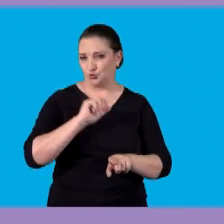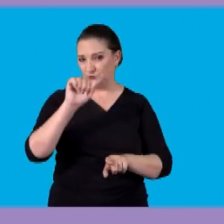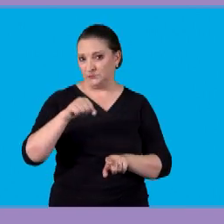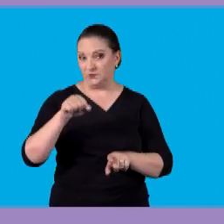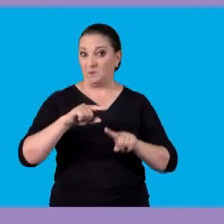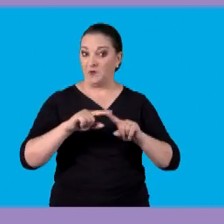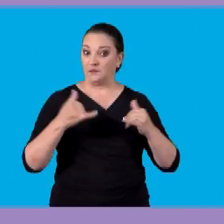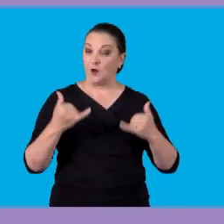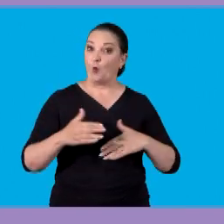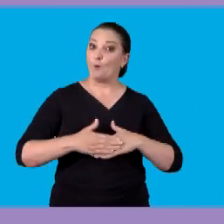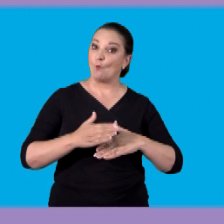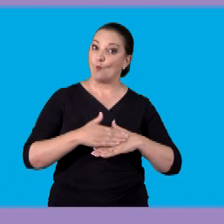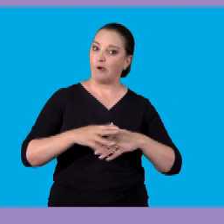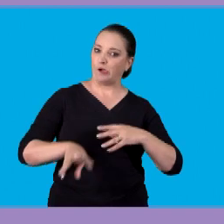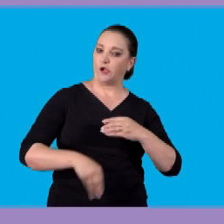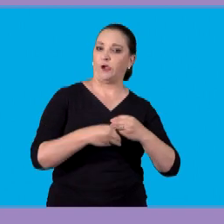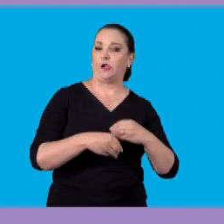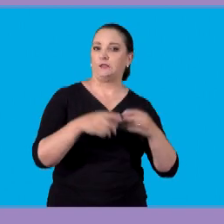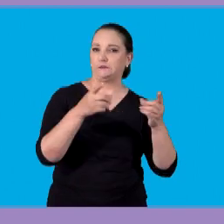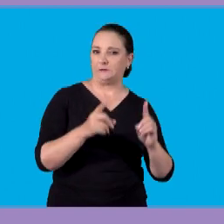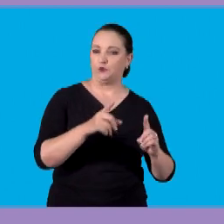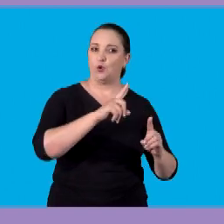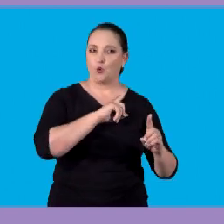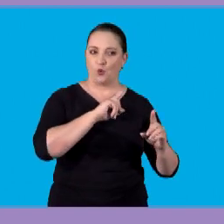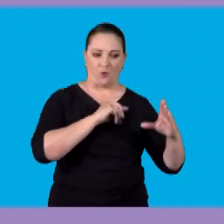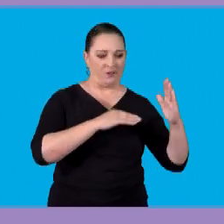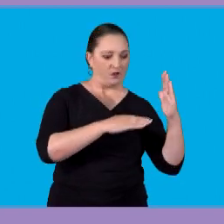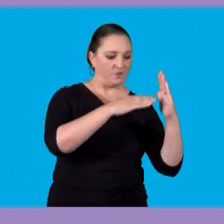for a rectangle, but we know that the angles here are